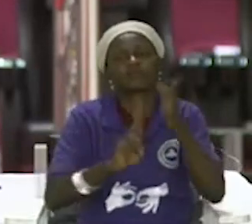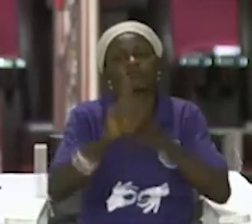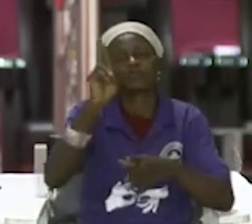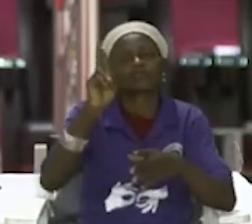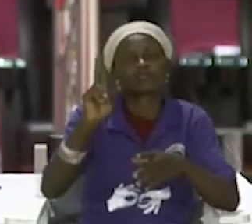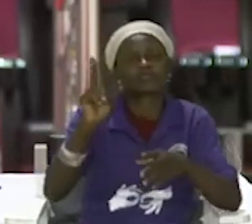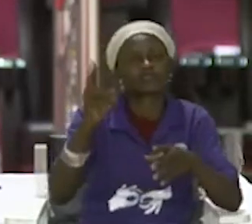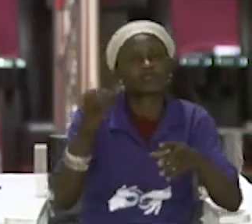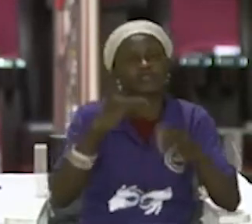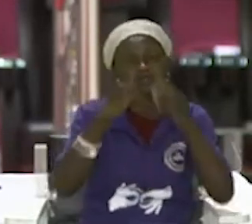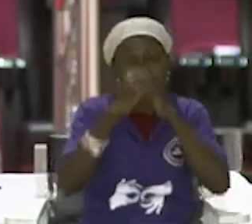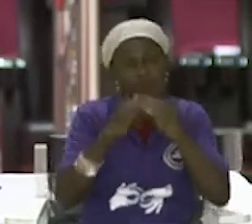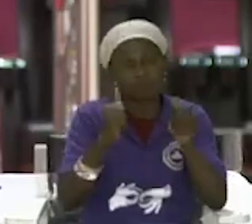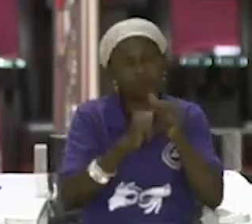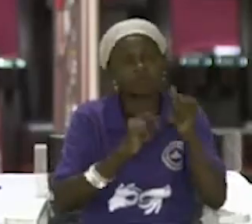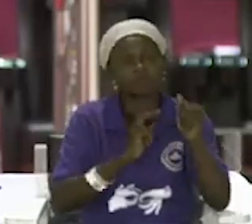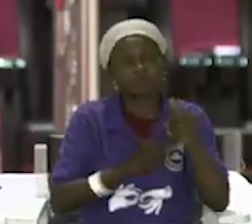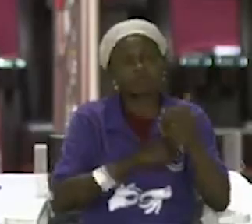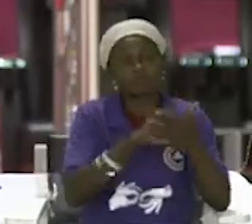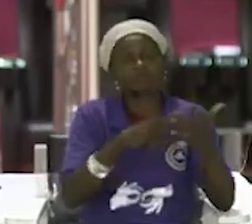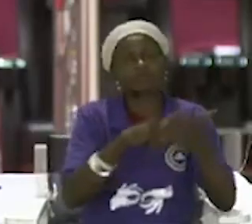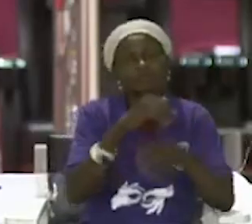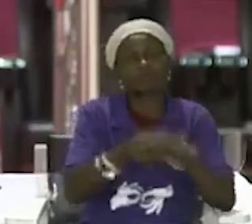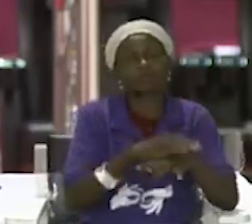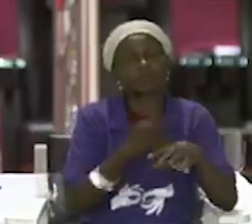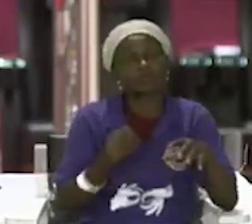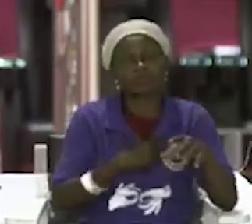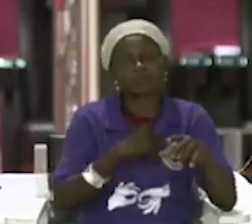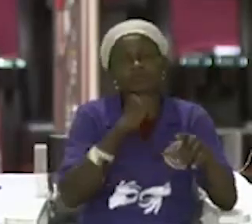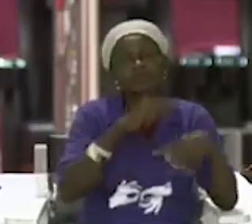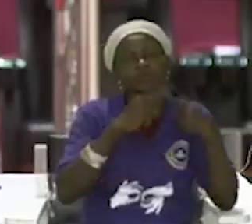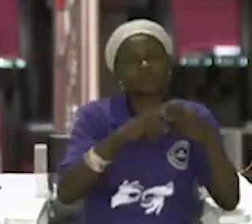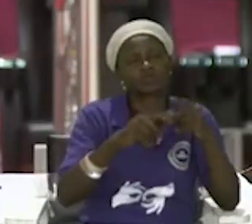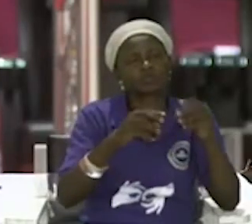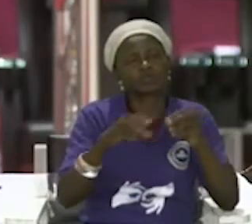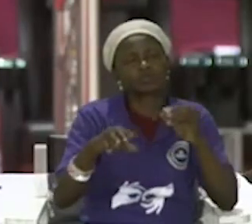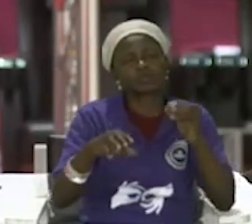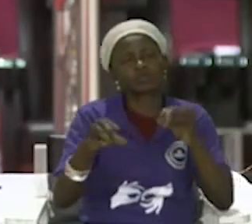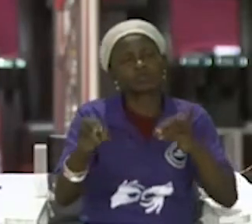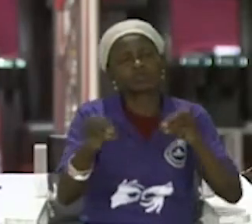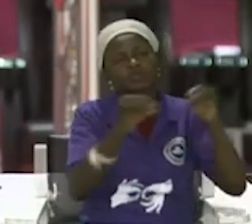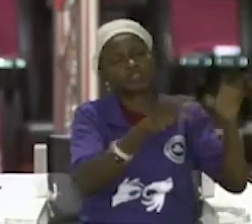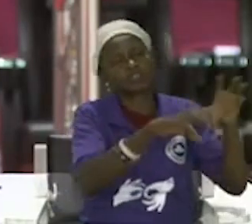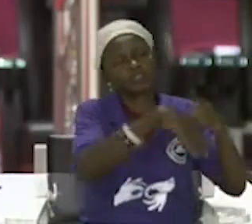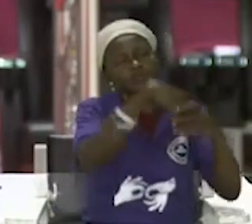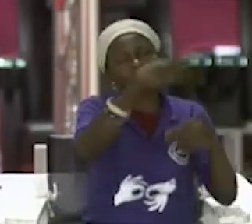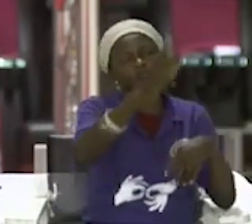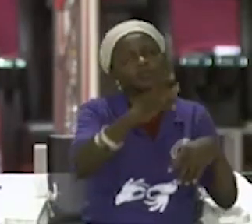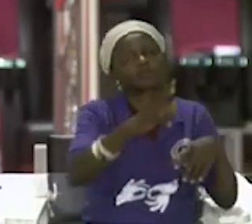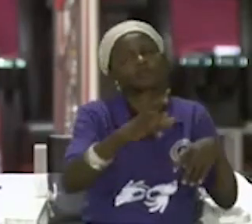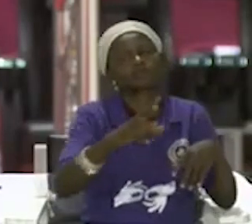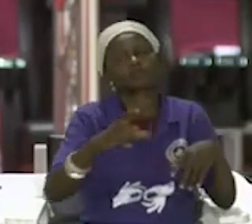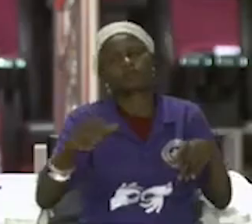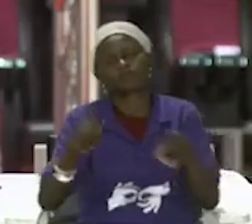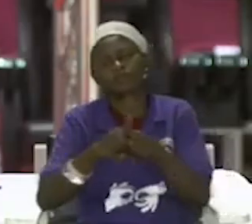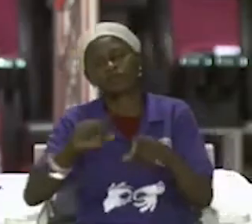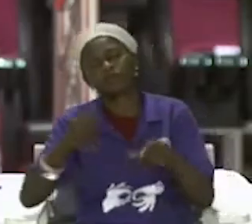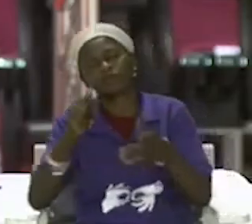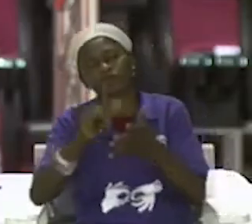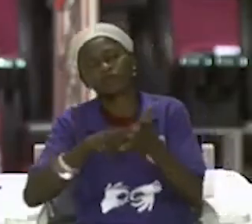are worshiping with us tonight. And we are not going to send them out like other